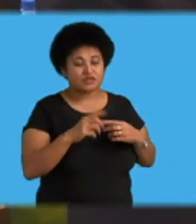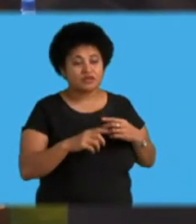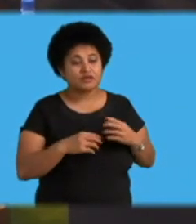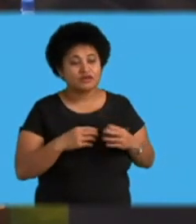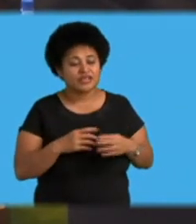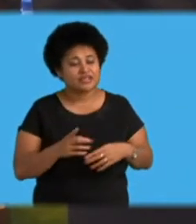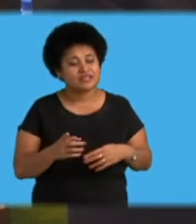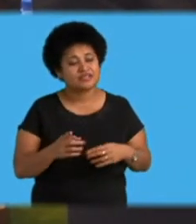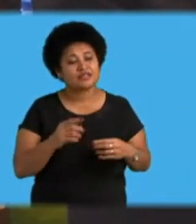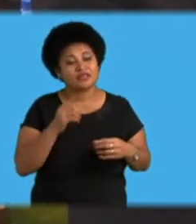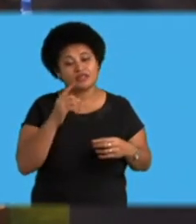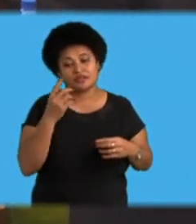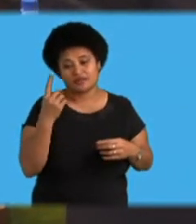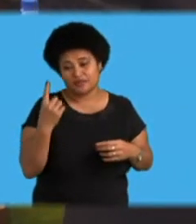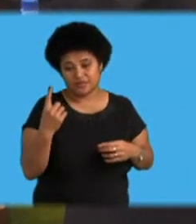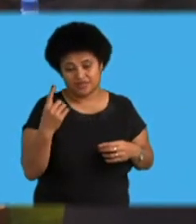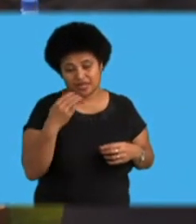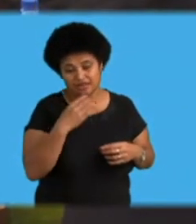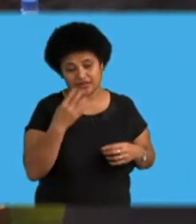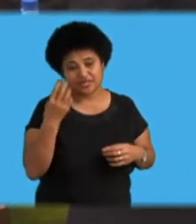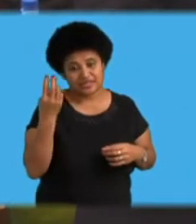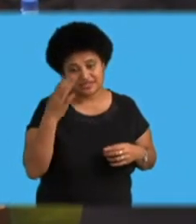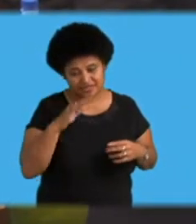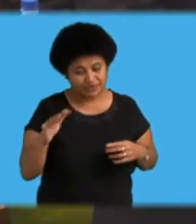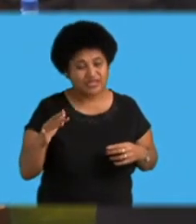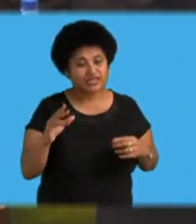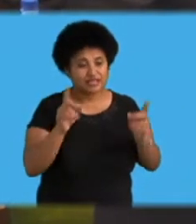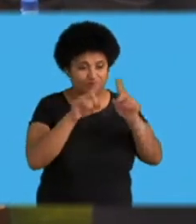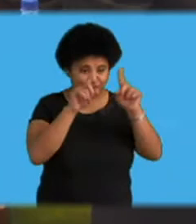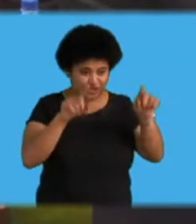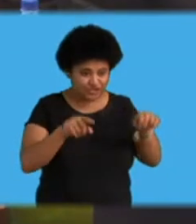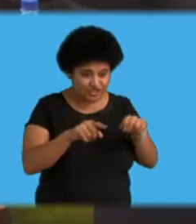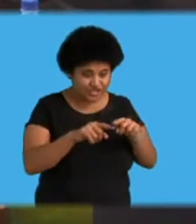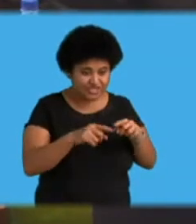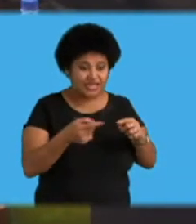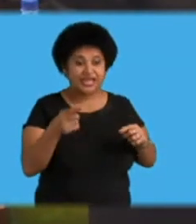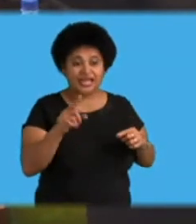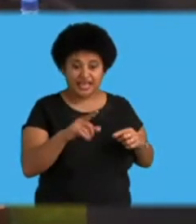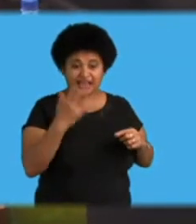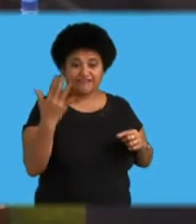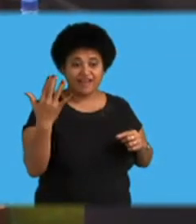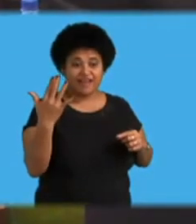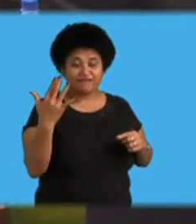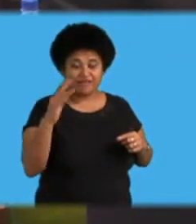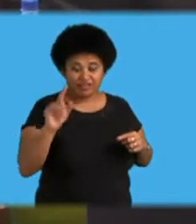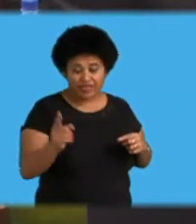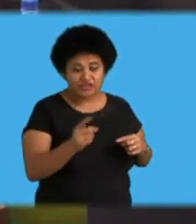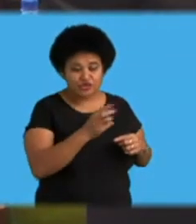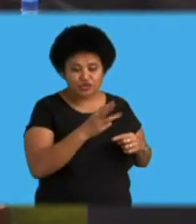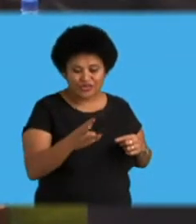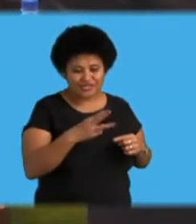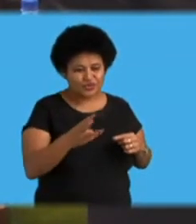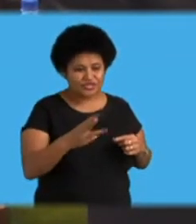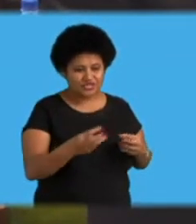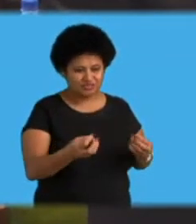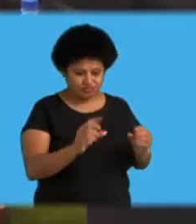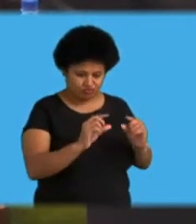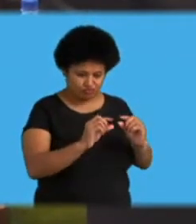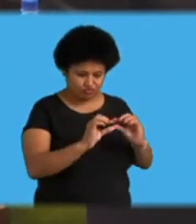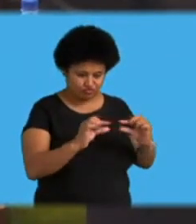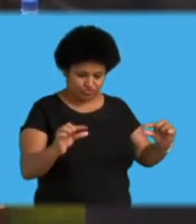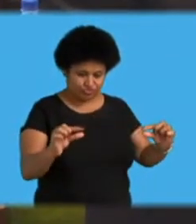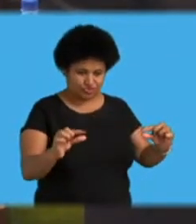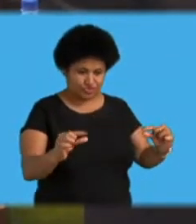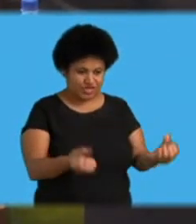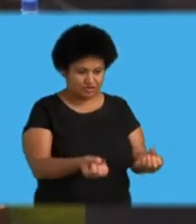individual photographs are on display, with over 35,000 words of description, research, and written in incorporated into